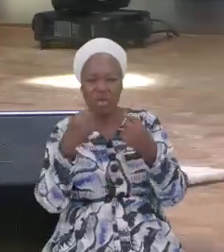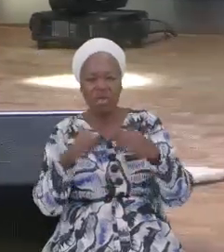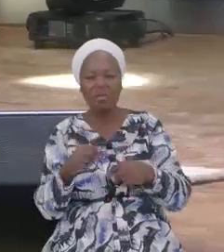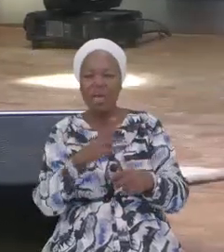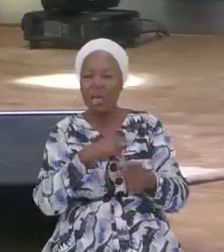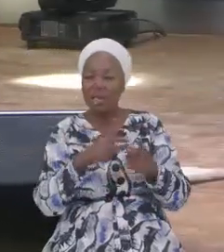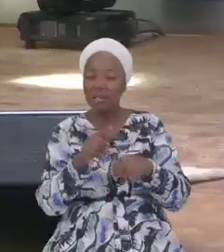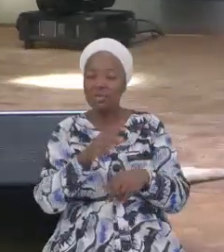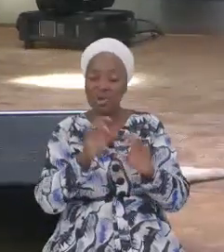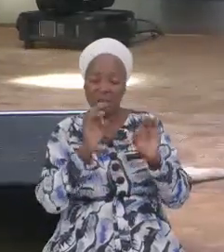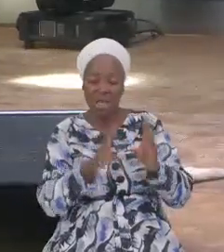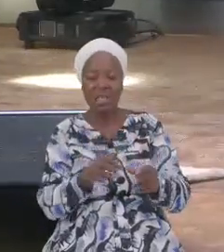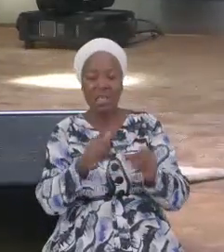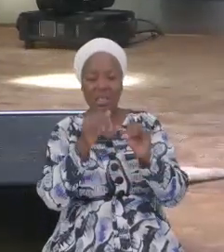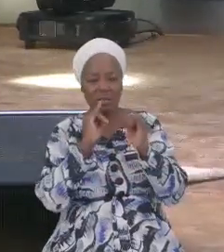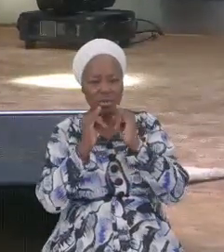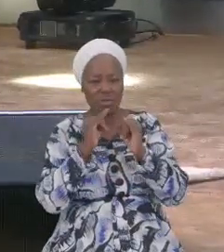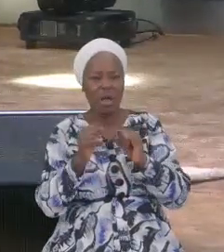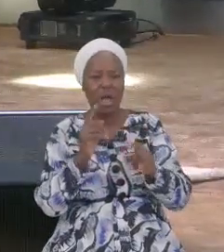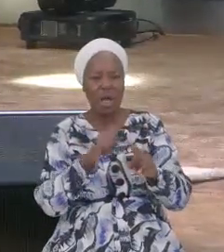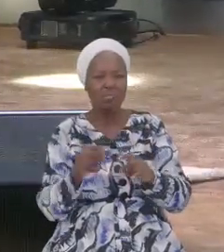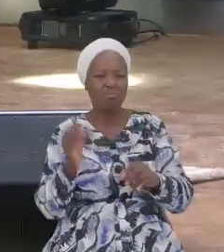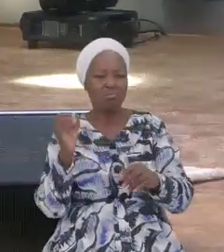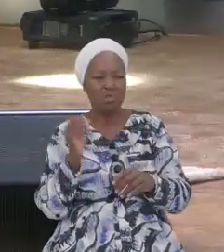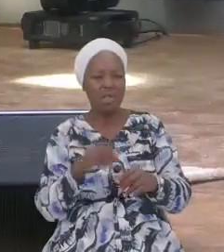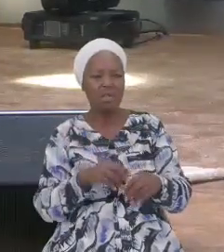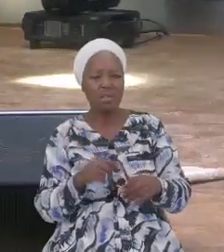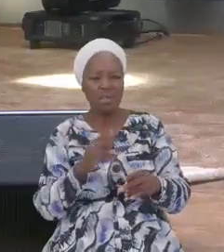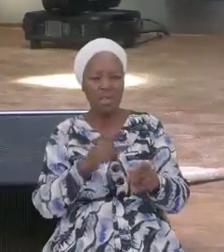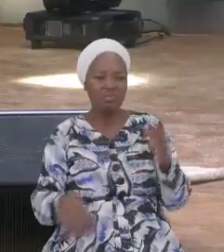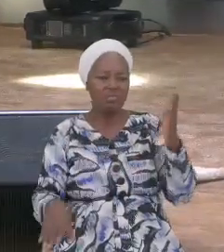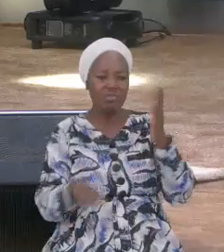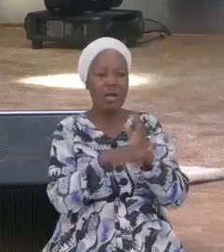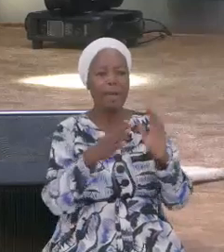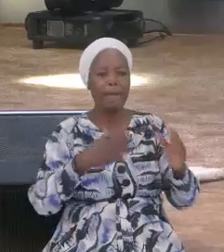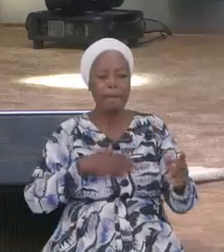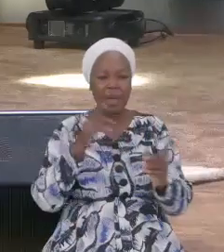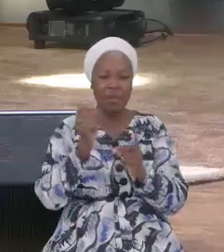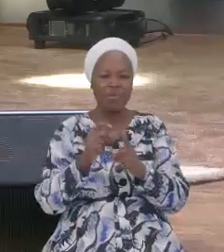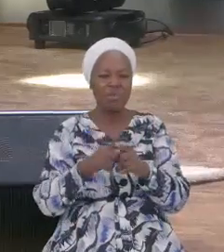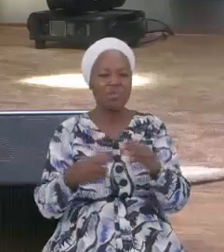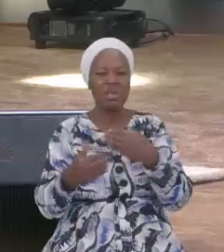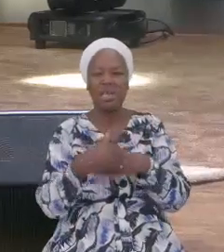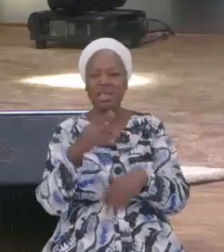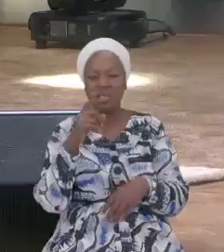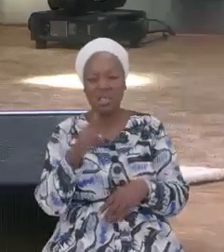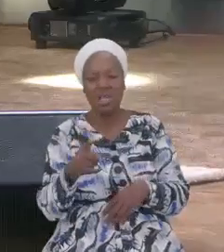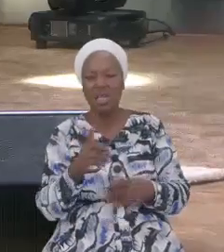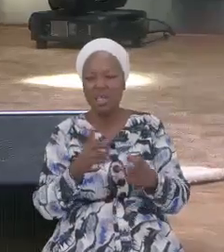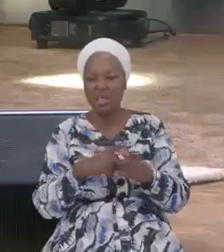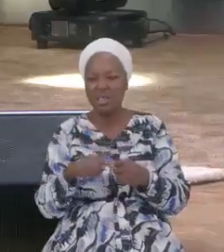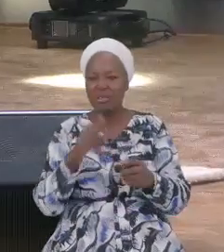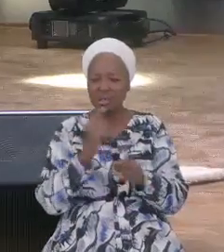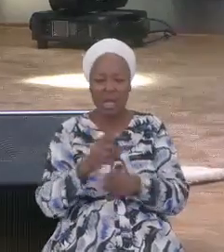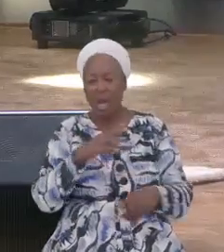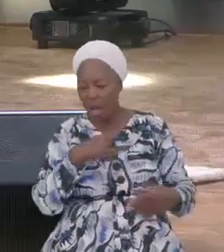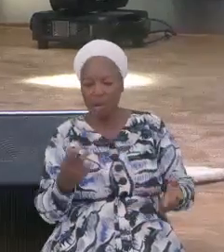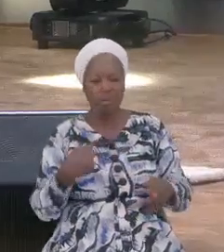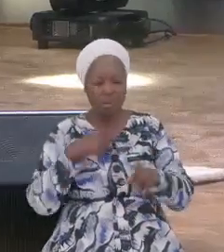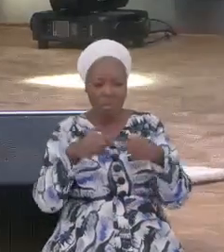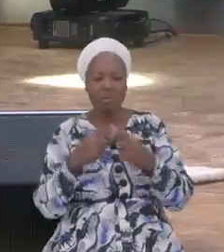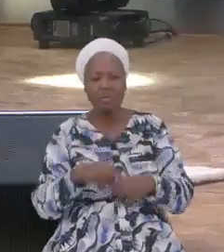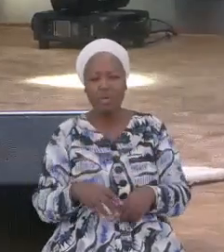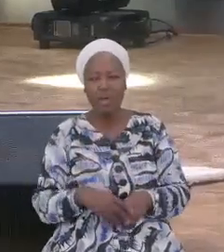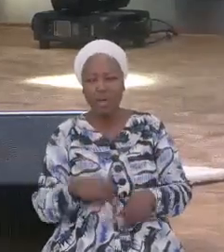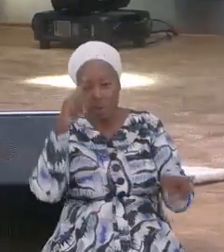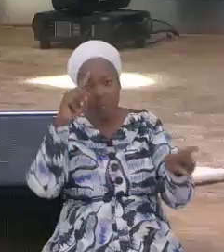casteth my words behind thee. Everything we've heard, they cast that behind them. Covenant month, we're going to pray. What